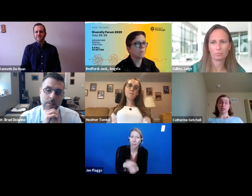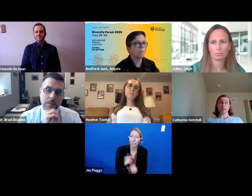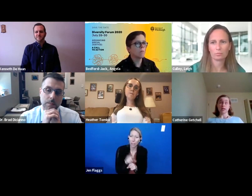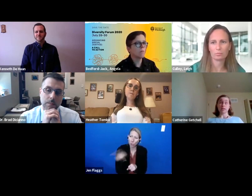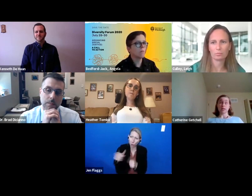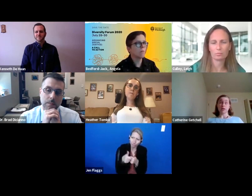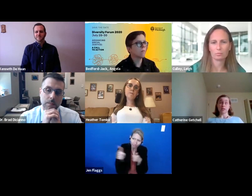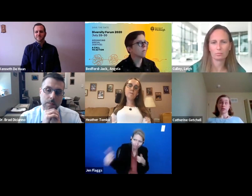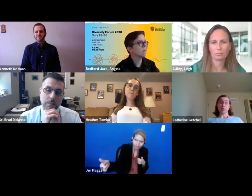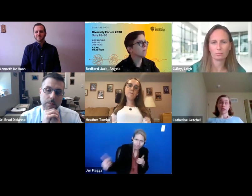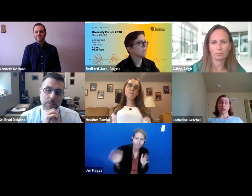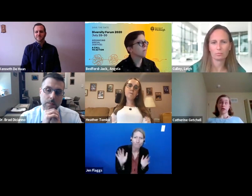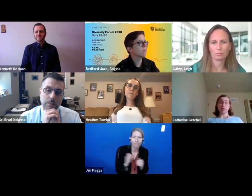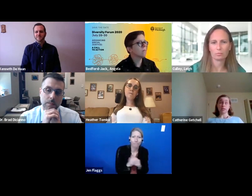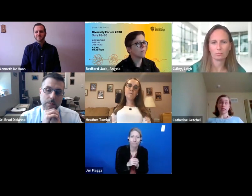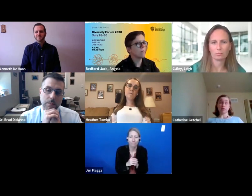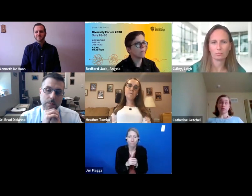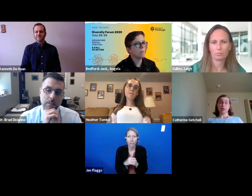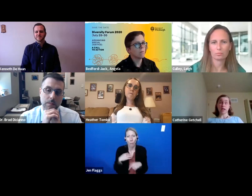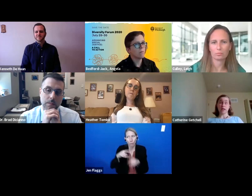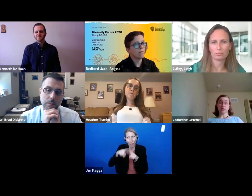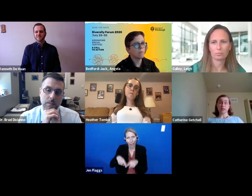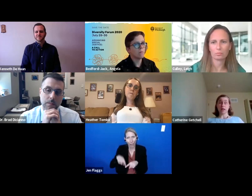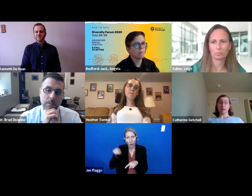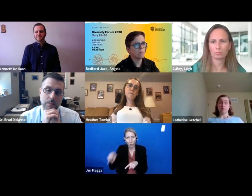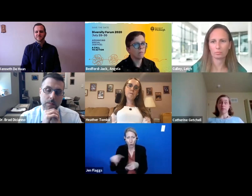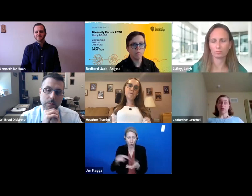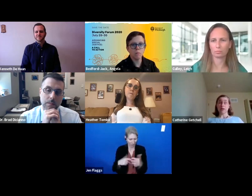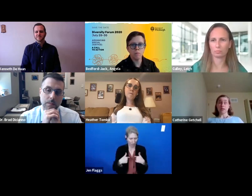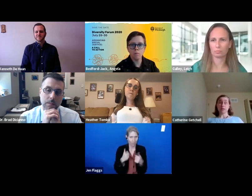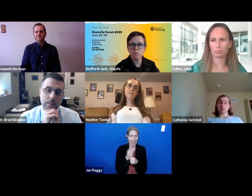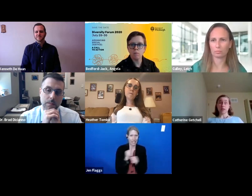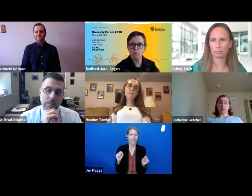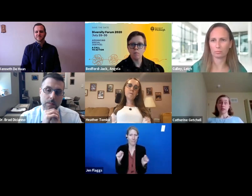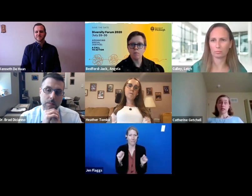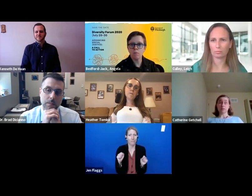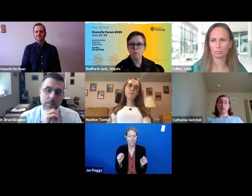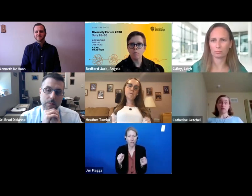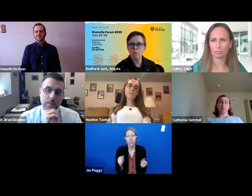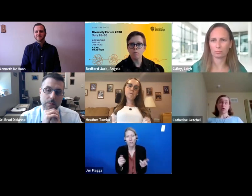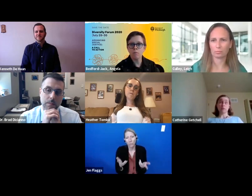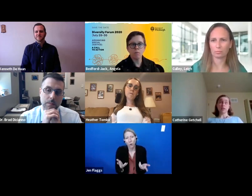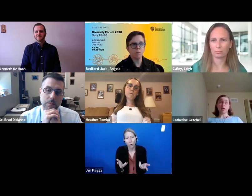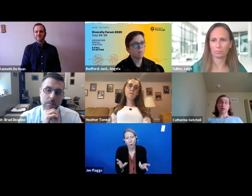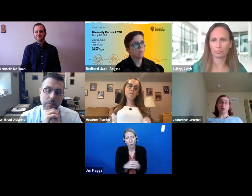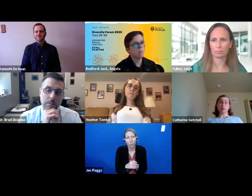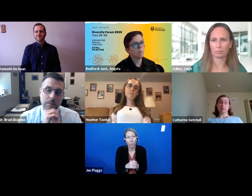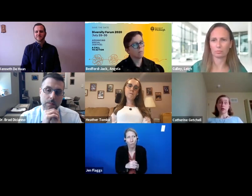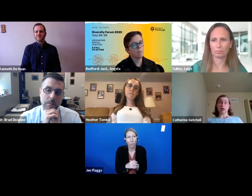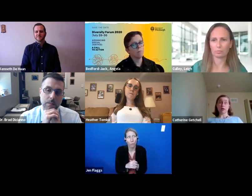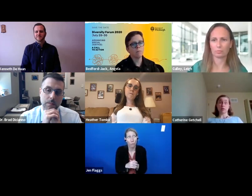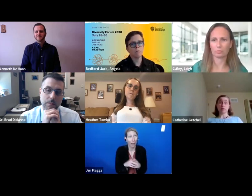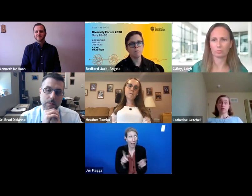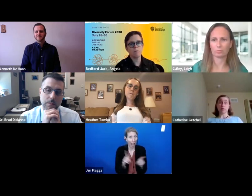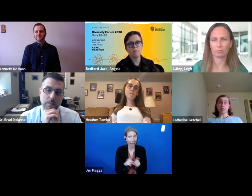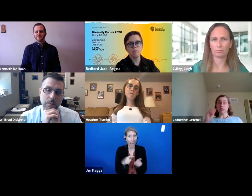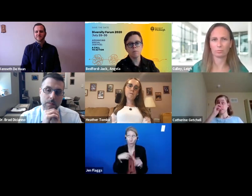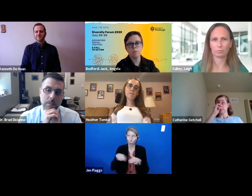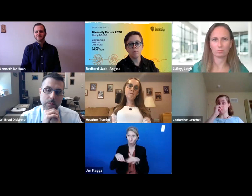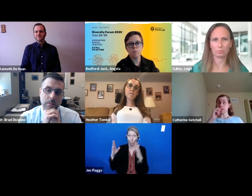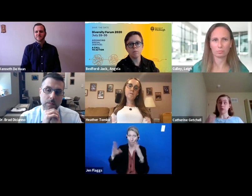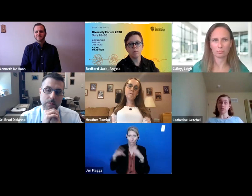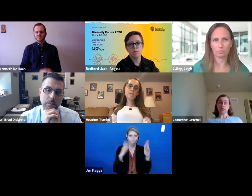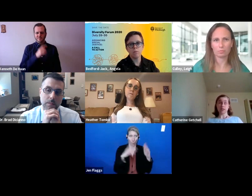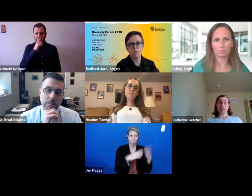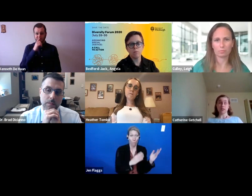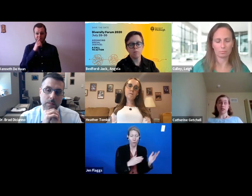to practice safe things so that we can all be safe. And that's something that, as we've opened up, I think a couple of people have mentioned